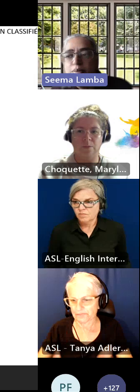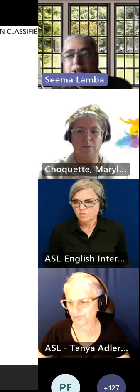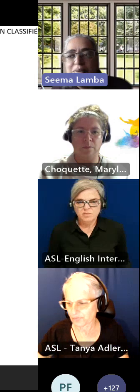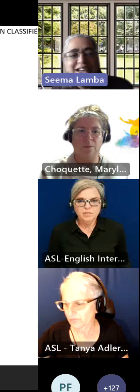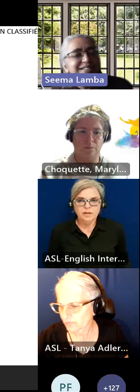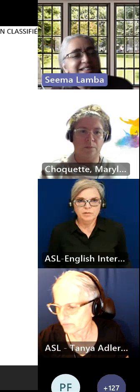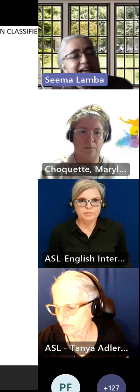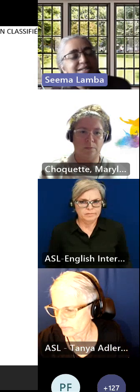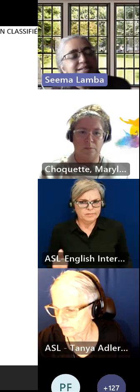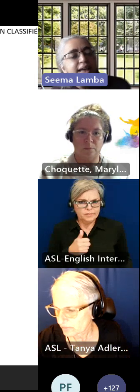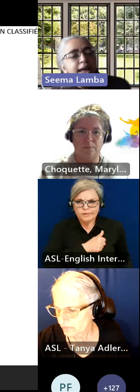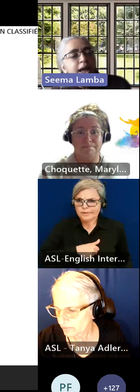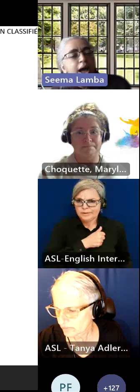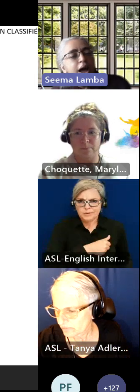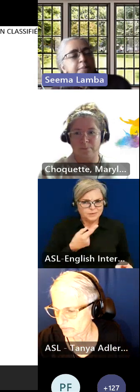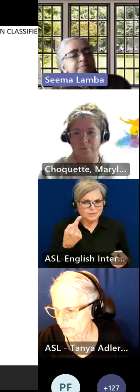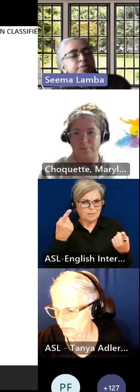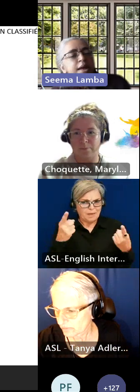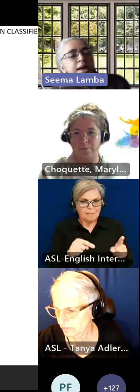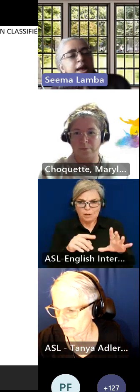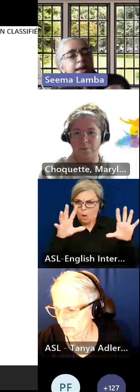but that's what the Employment Equity Act says.